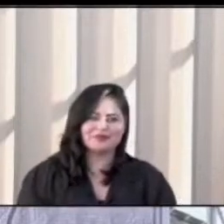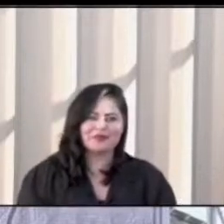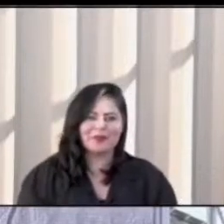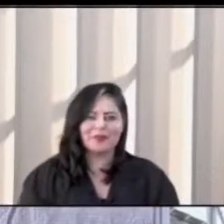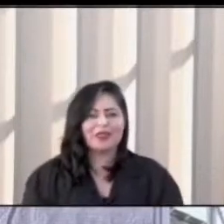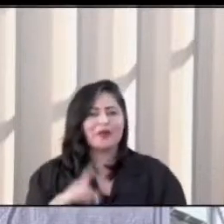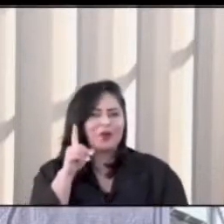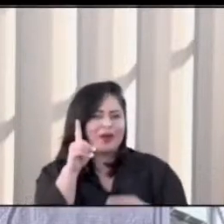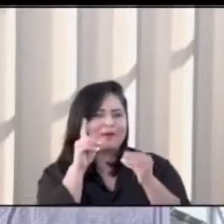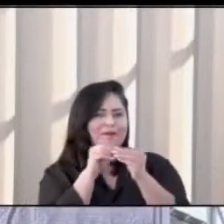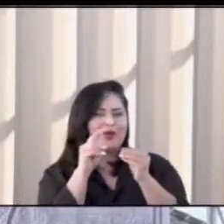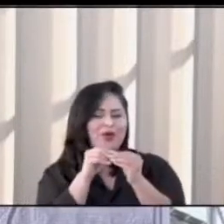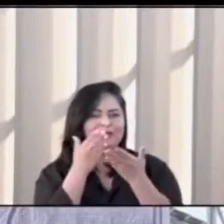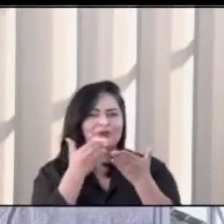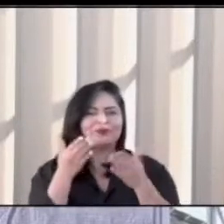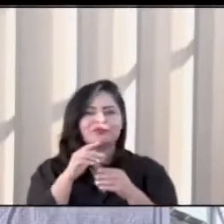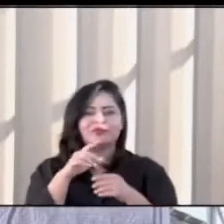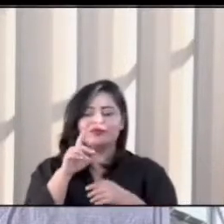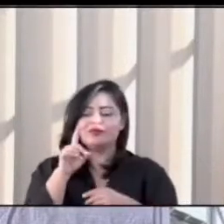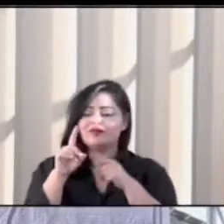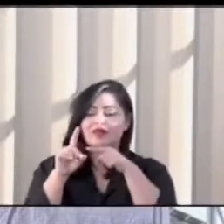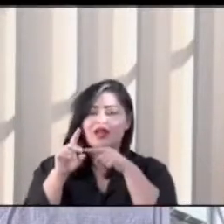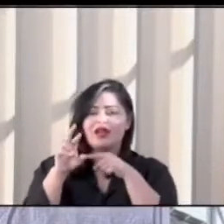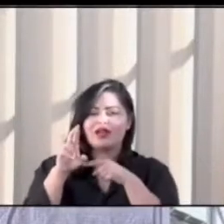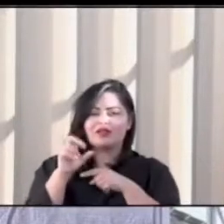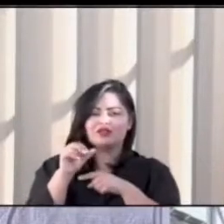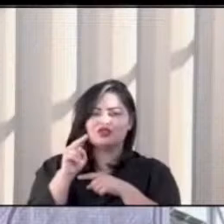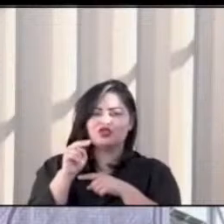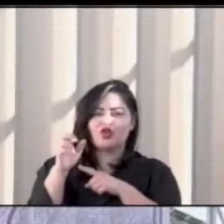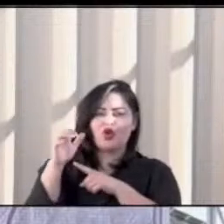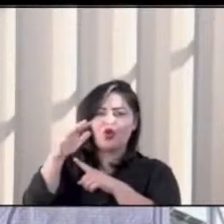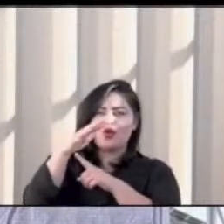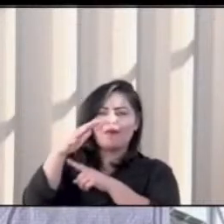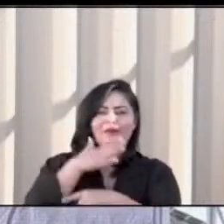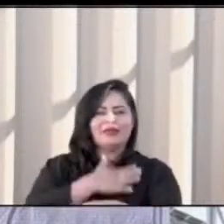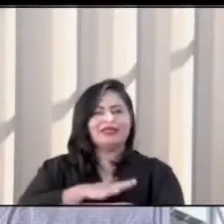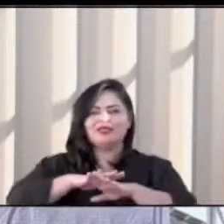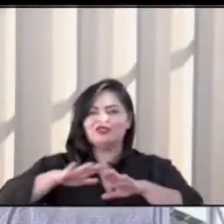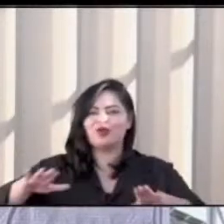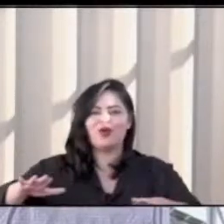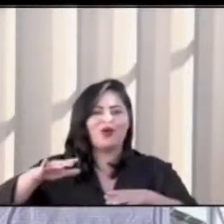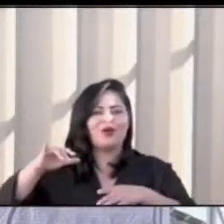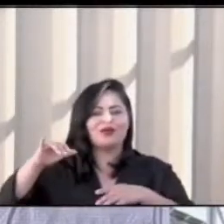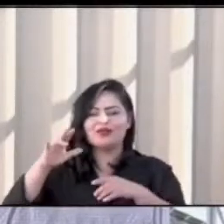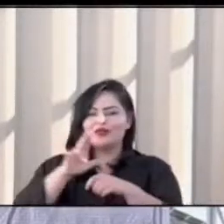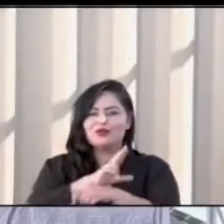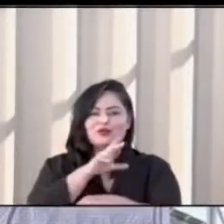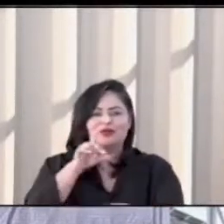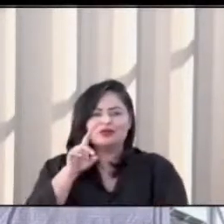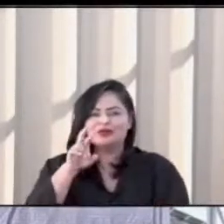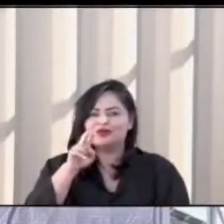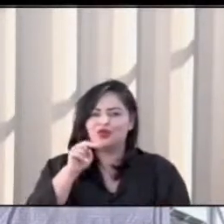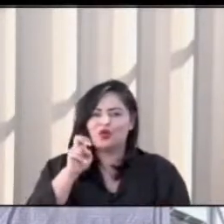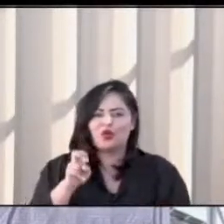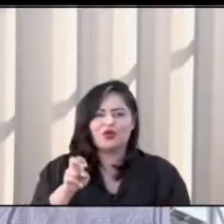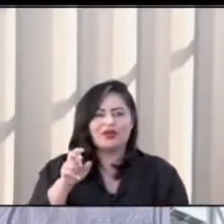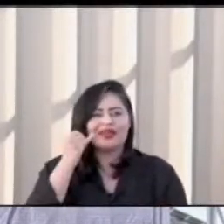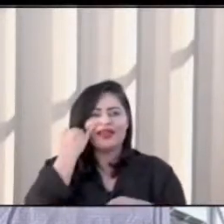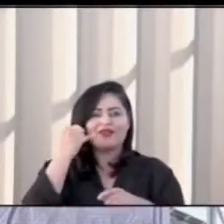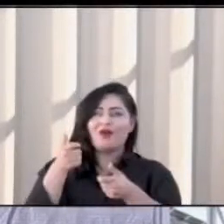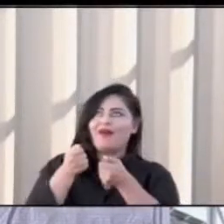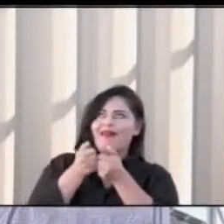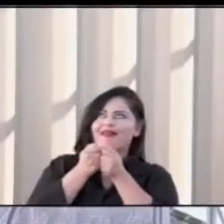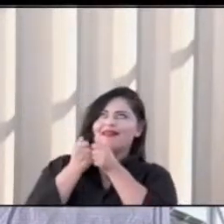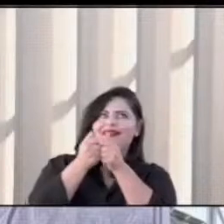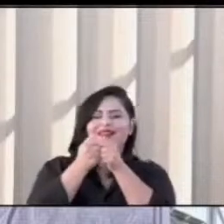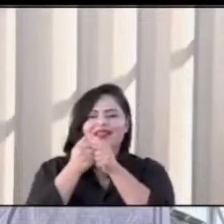Let me say one other thing about drones. Please, please, please do not fly a drone. When you put a drone in the air, you are putting our firefighters at risk, you are